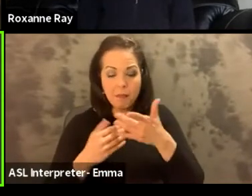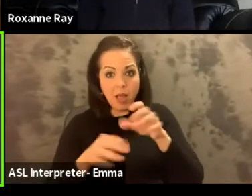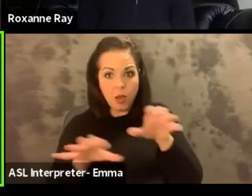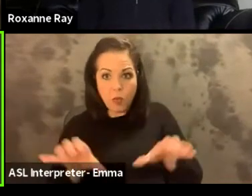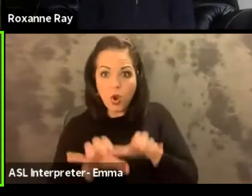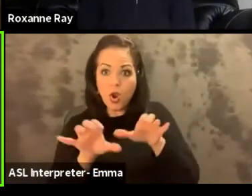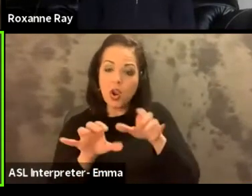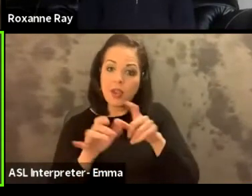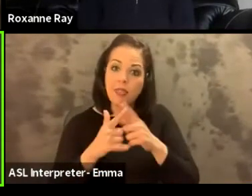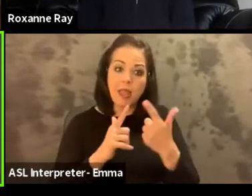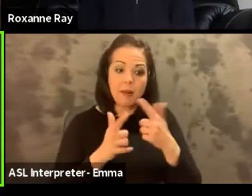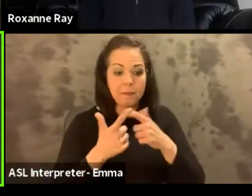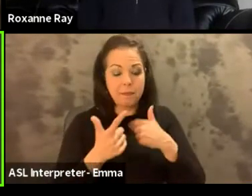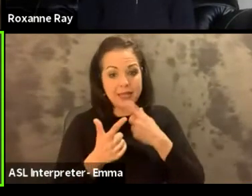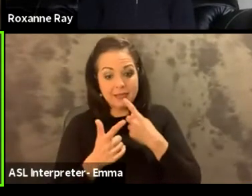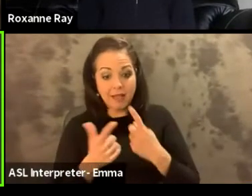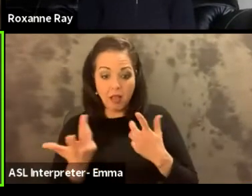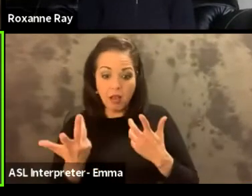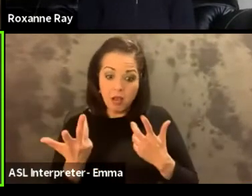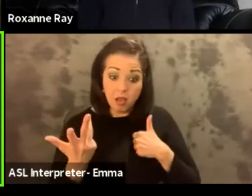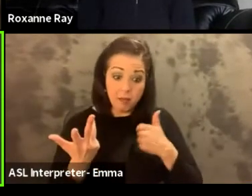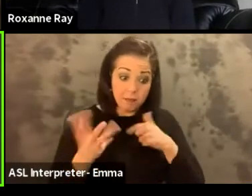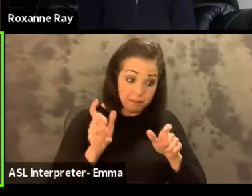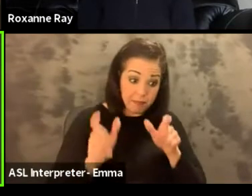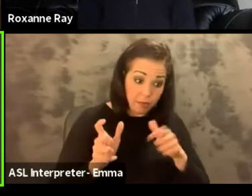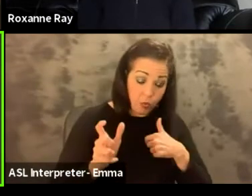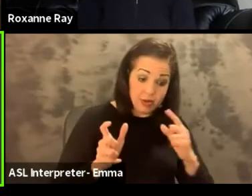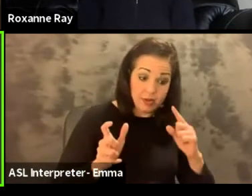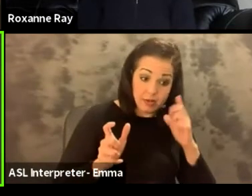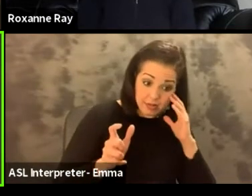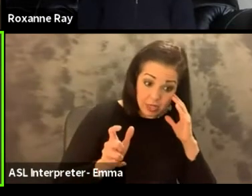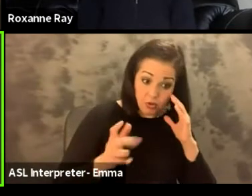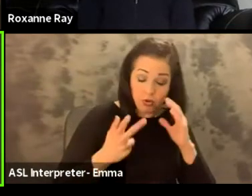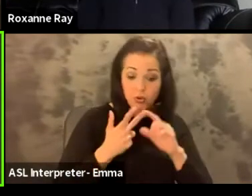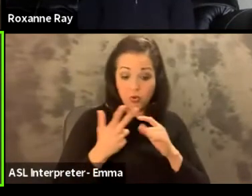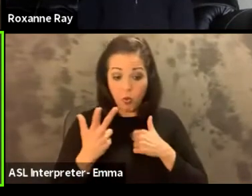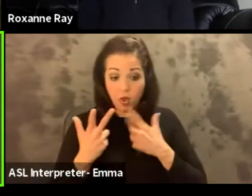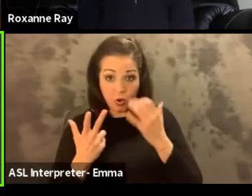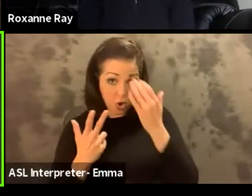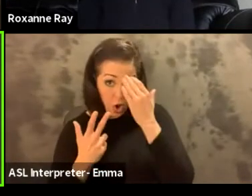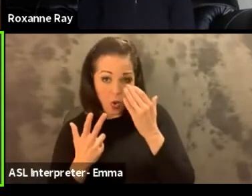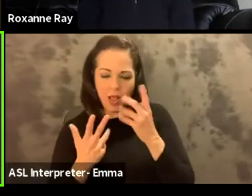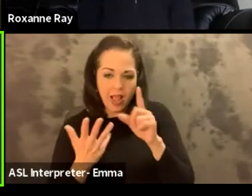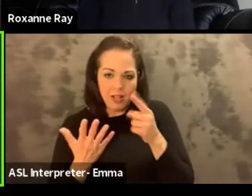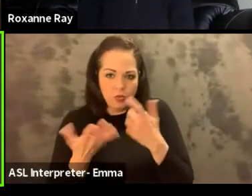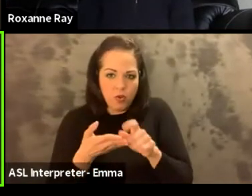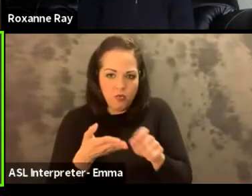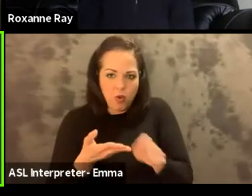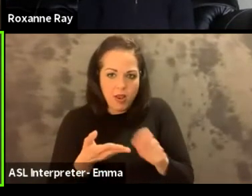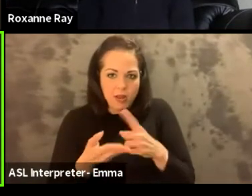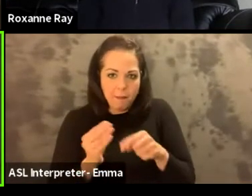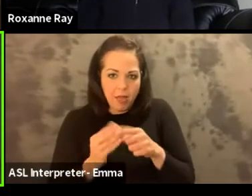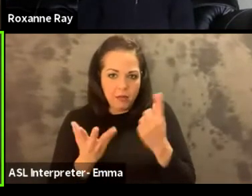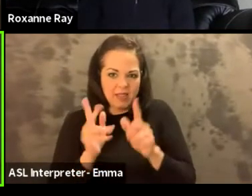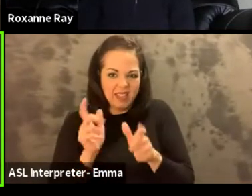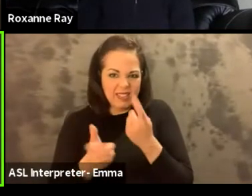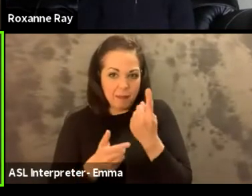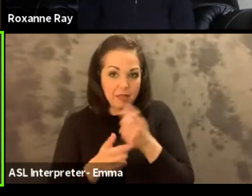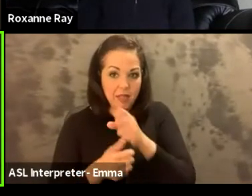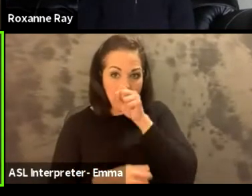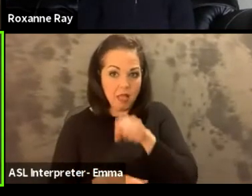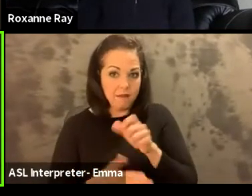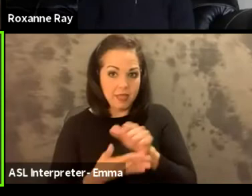me saying, do people want to hear this? Do people want to know about this? When I just want to write about something that I love. And I don't really want to look at